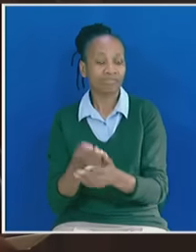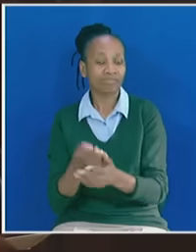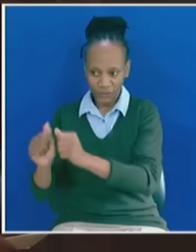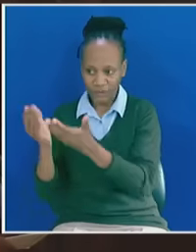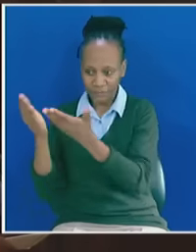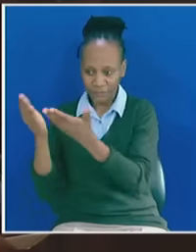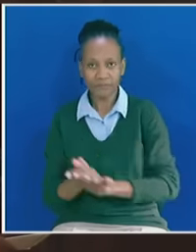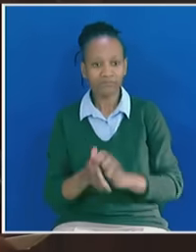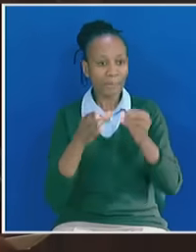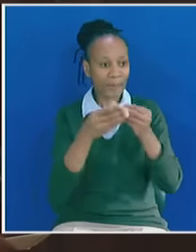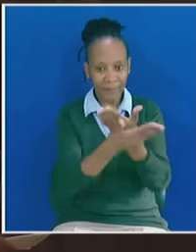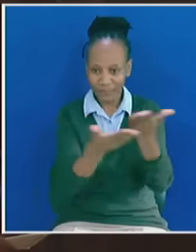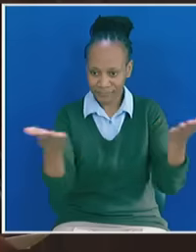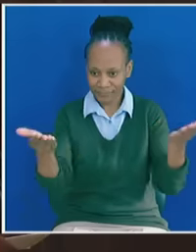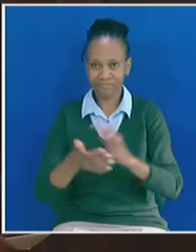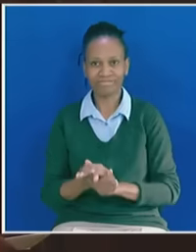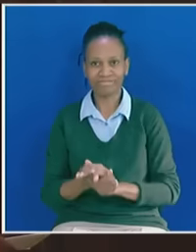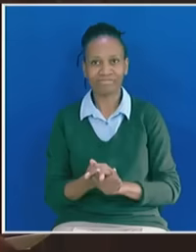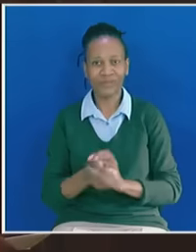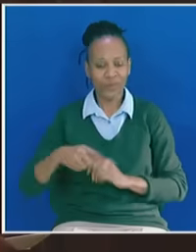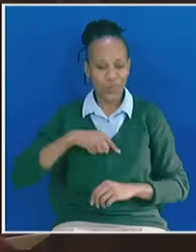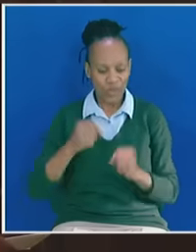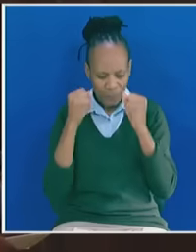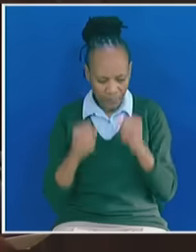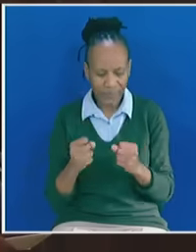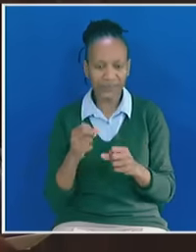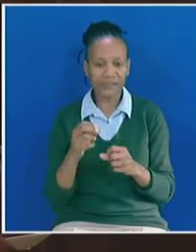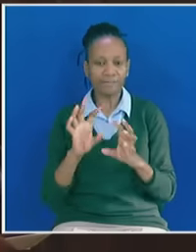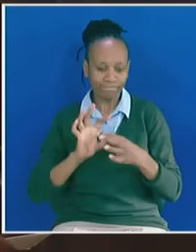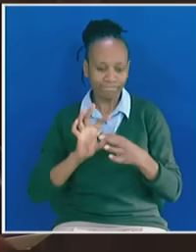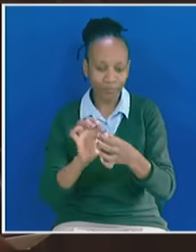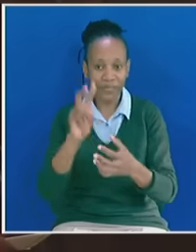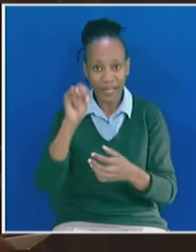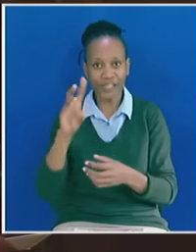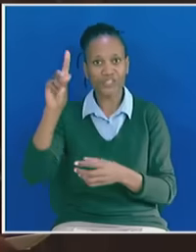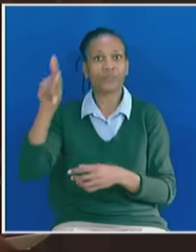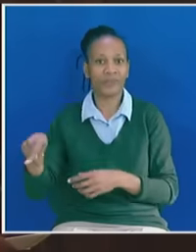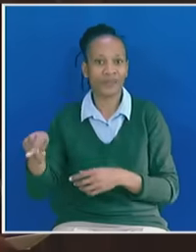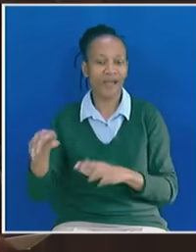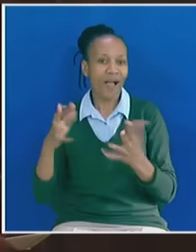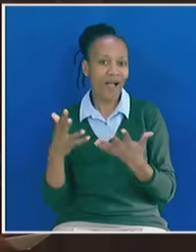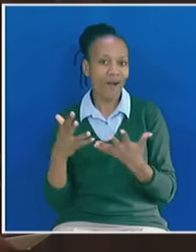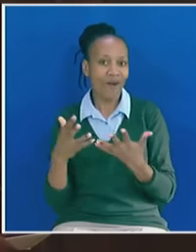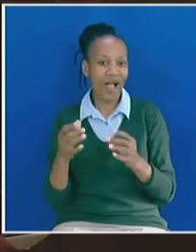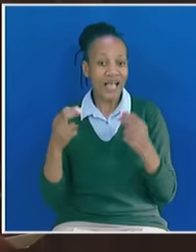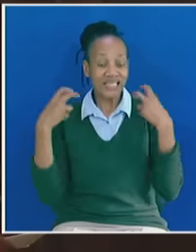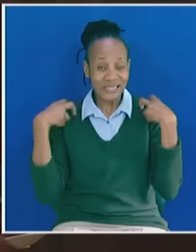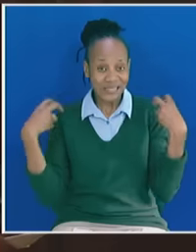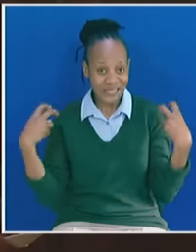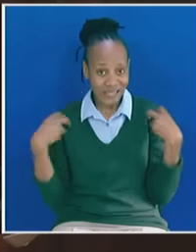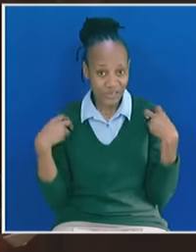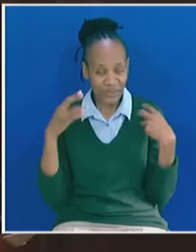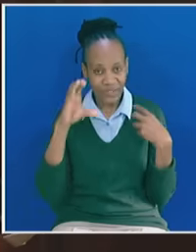Chairperson and members, we committed ourselves in the NDP around cybersecurity so as to create a